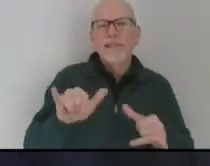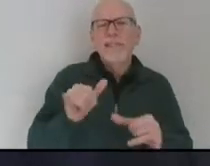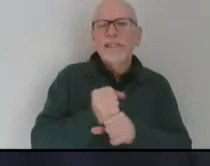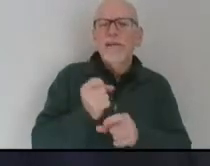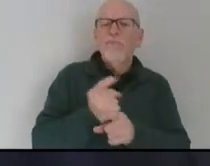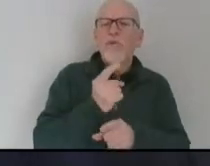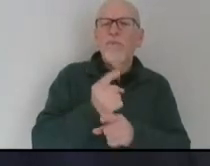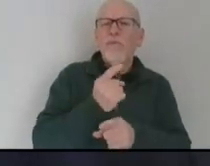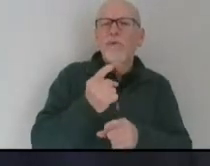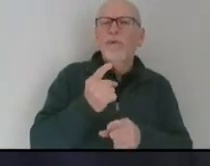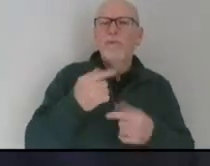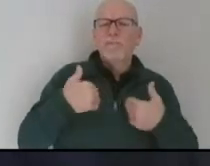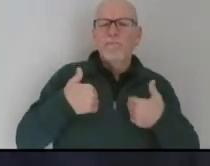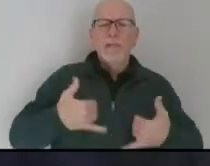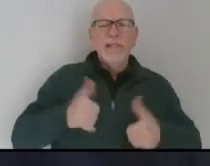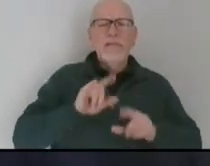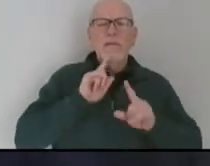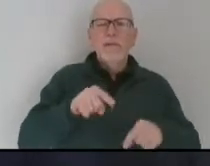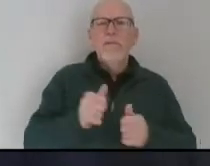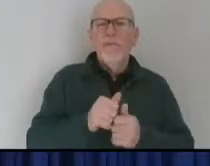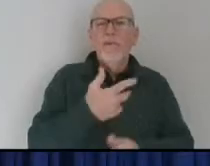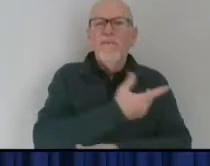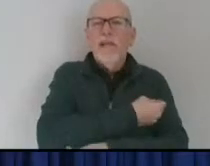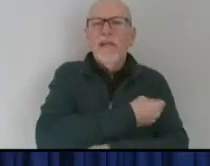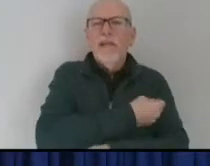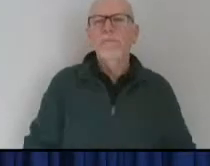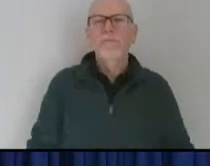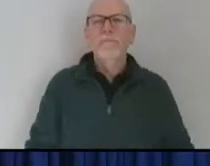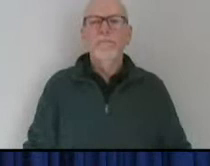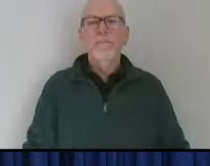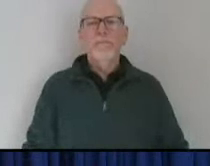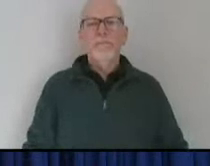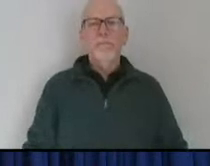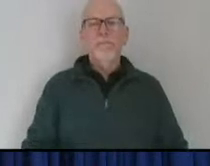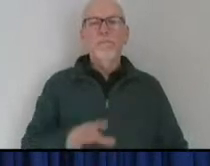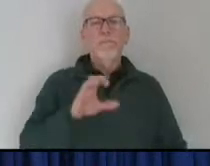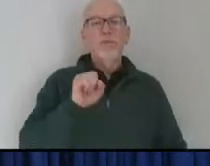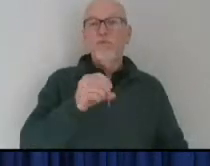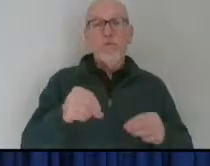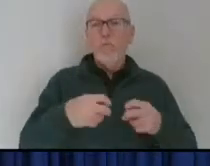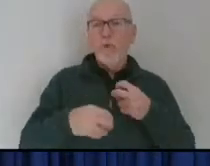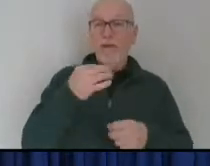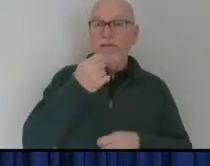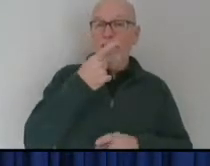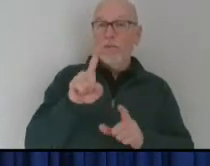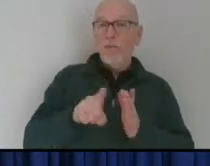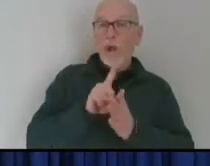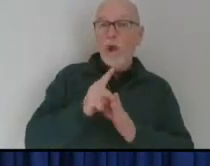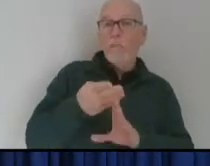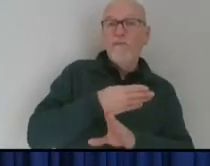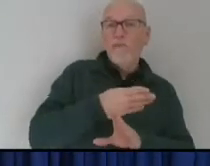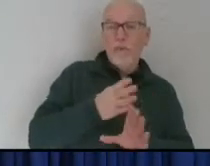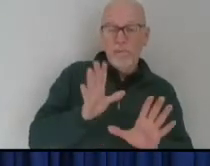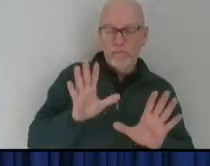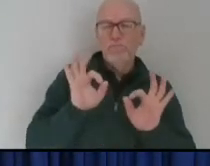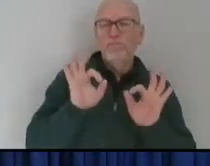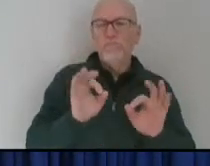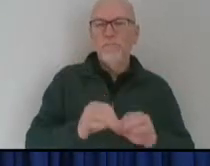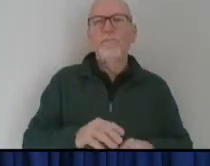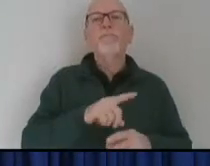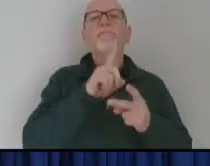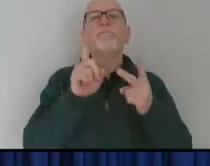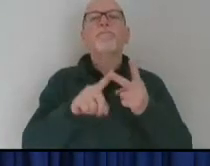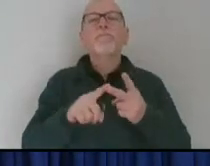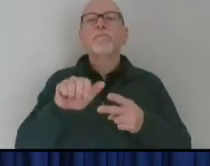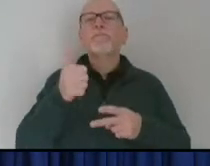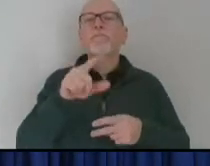immune response with the vaccine. So that isn't a problem at all. But my other question is, early on, they